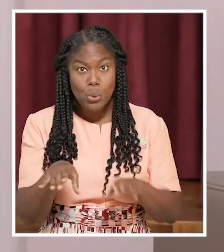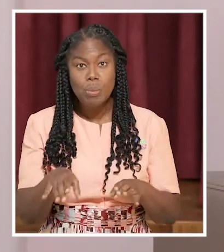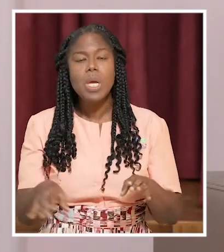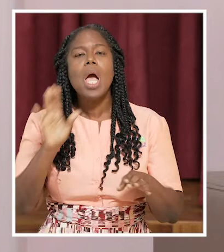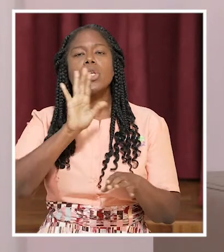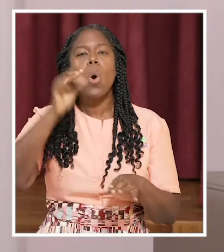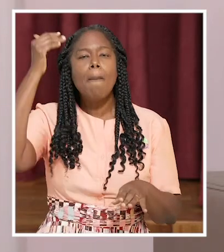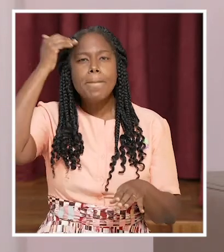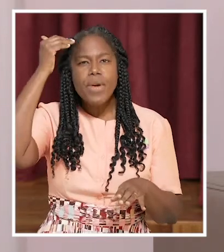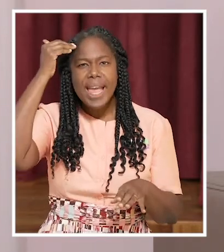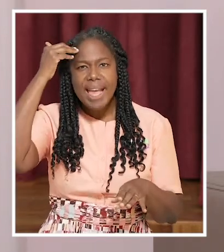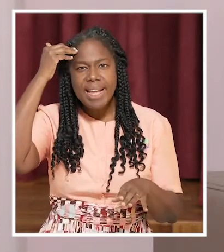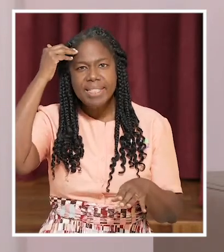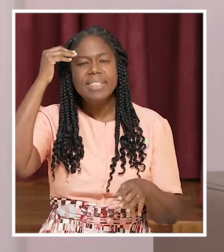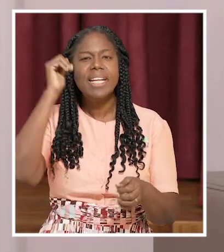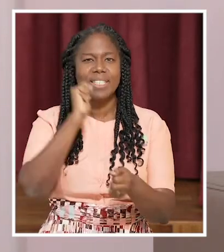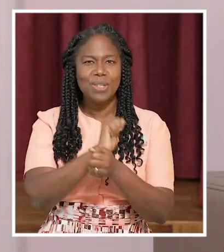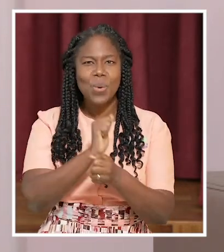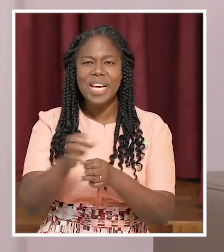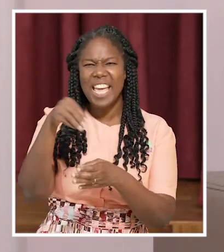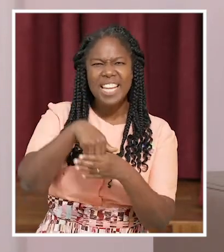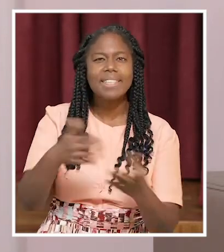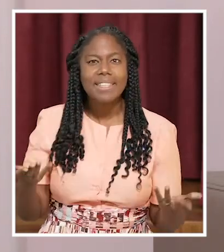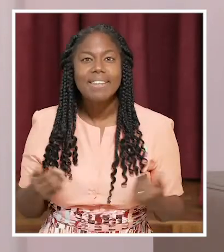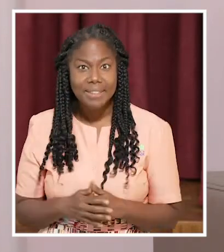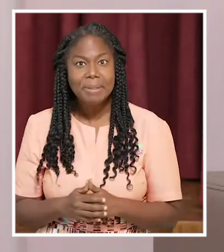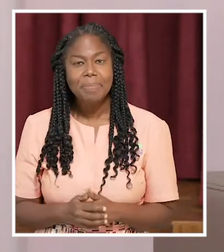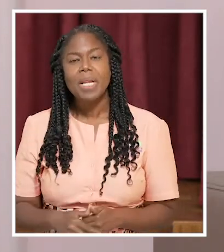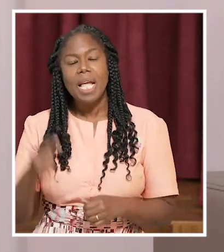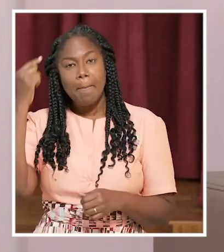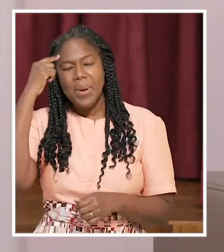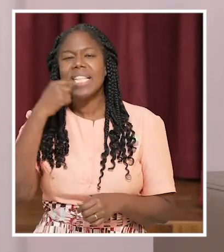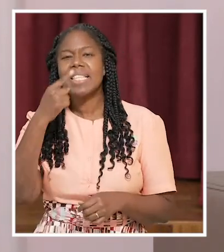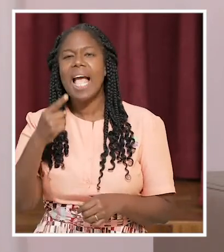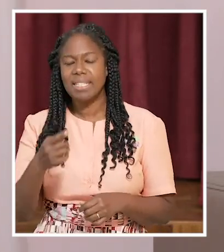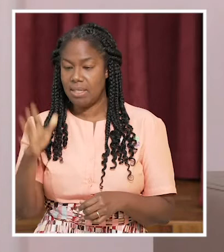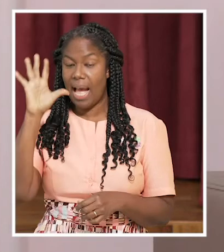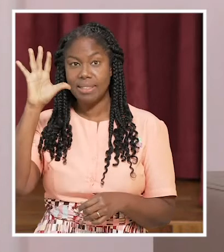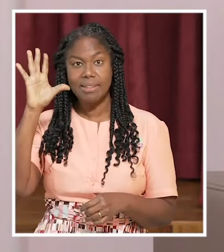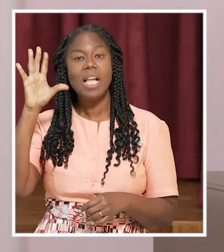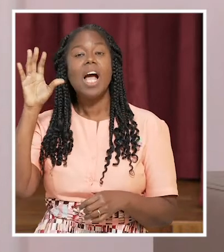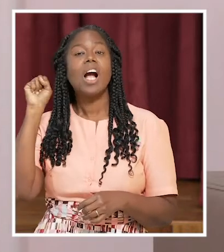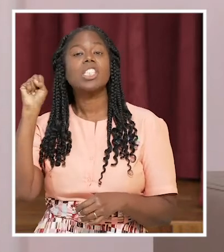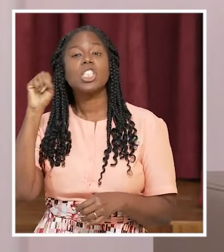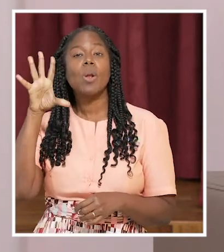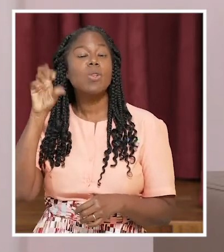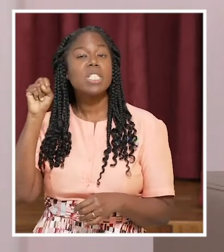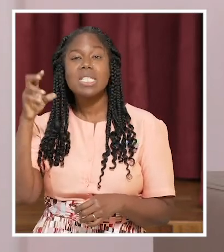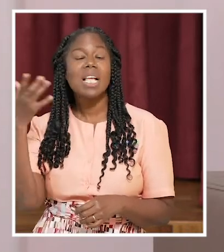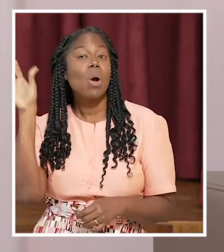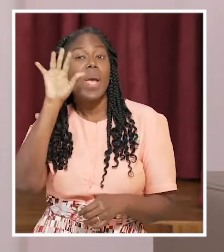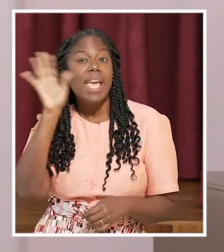other muscles of the body, the hands, the feet, whatever, what to do. And even telling the stomach to digest and the lungs to breathe and things like